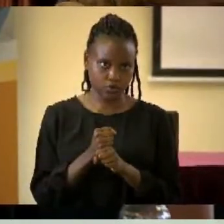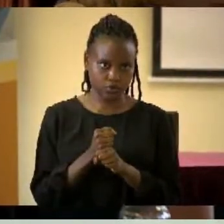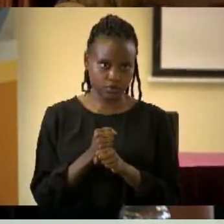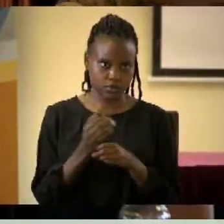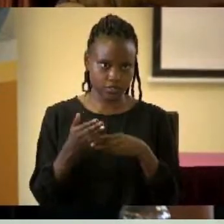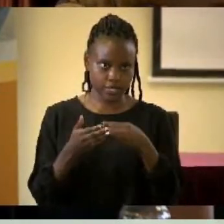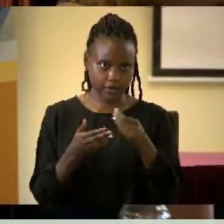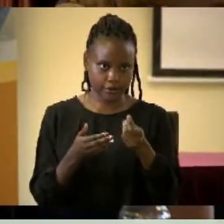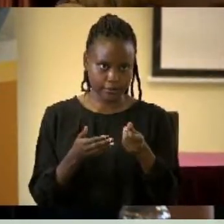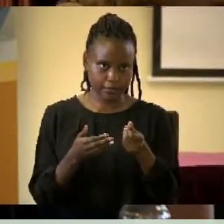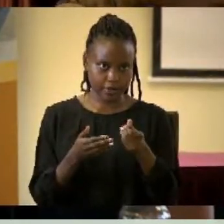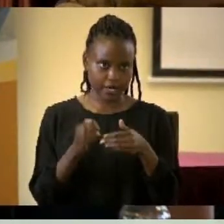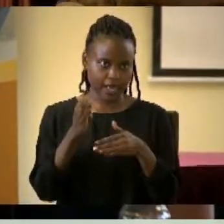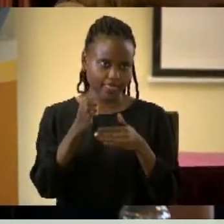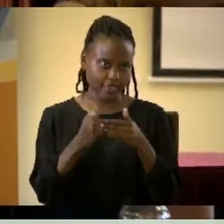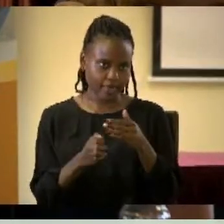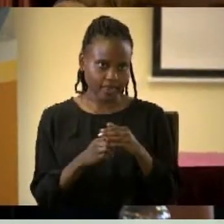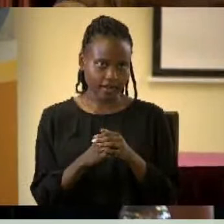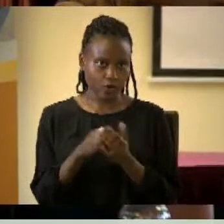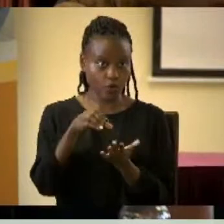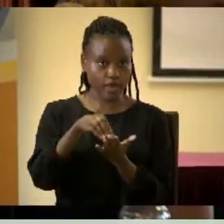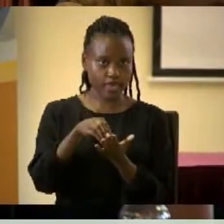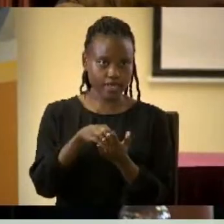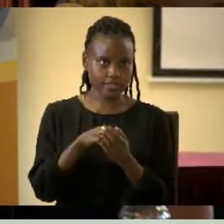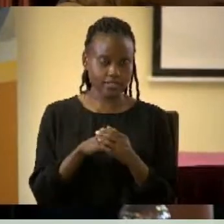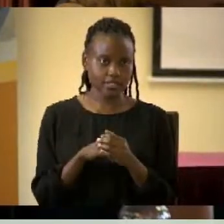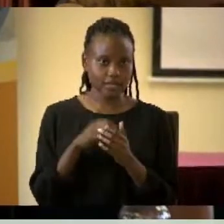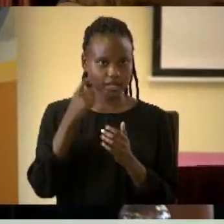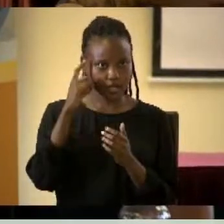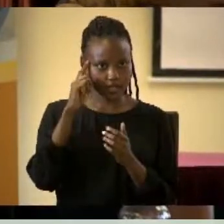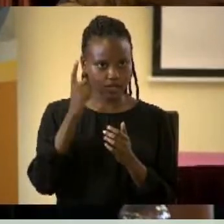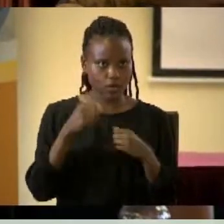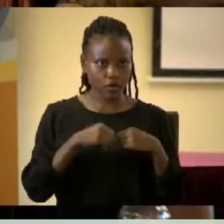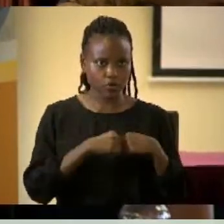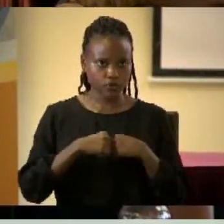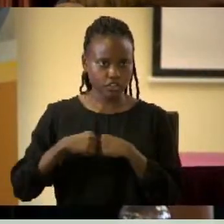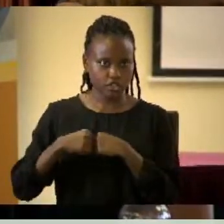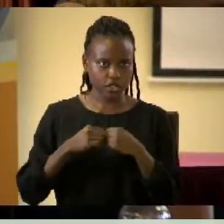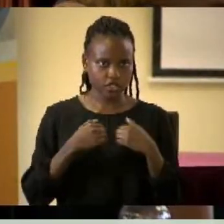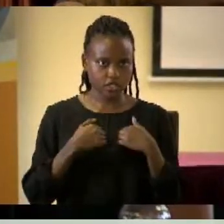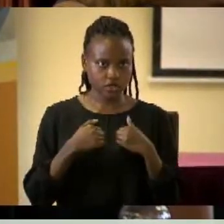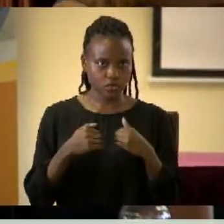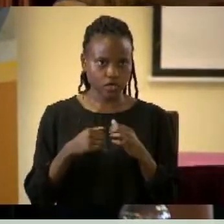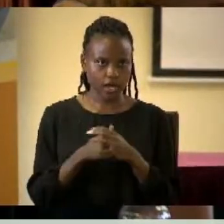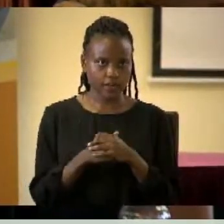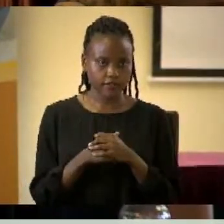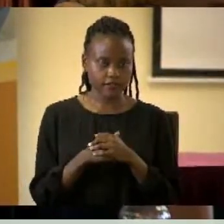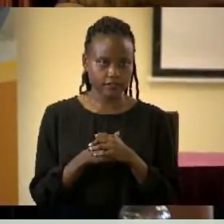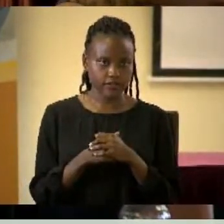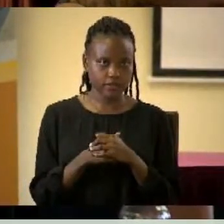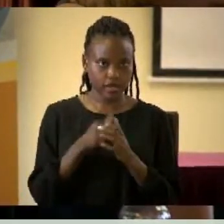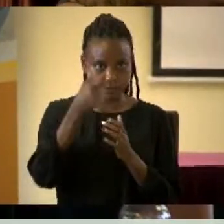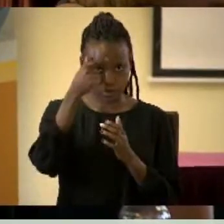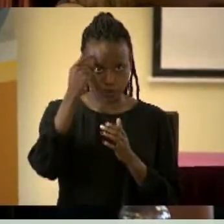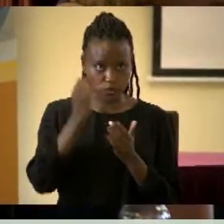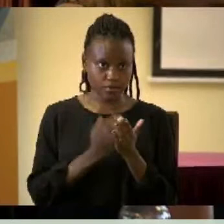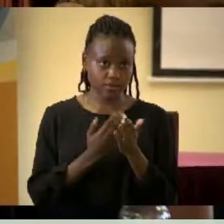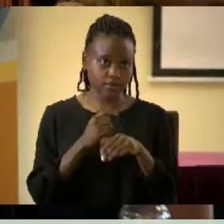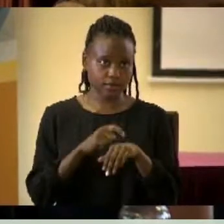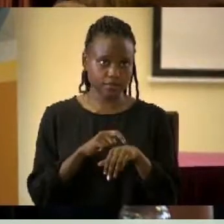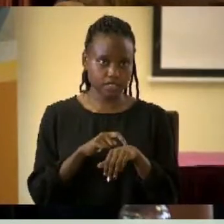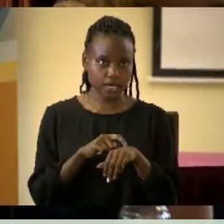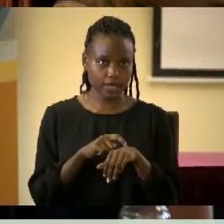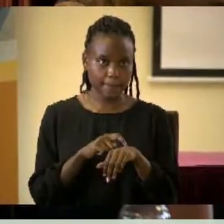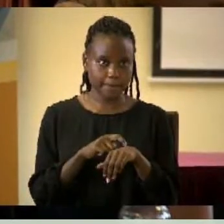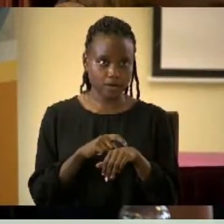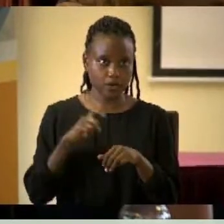paid at the tail end of a case. And I think one of the challenges that we face, because there are times